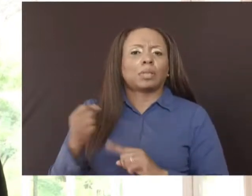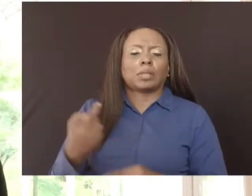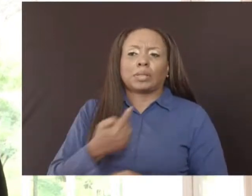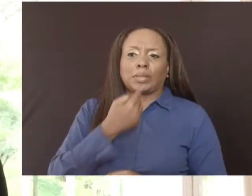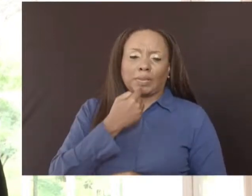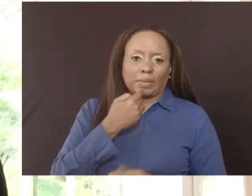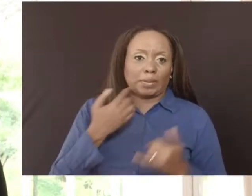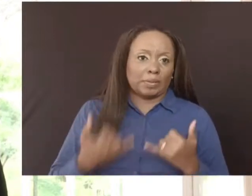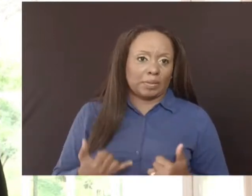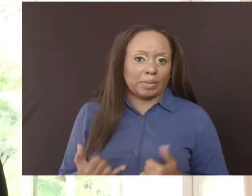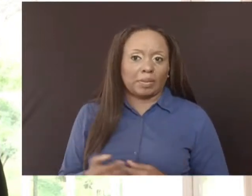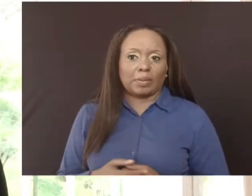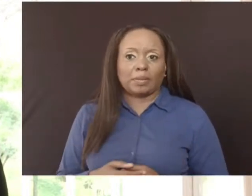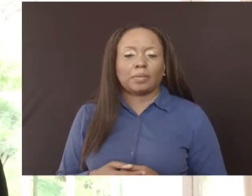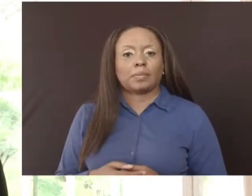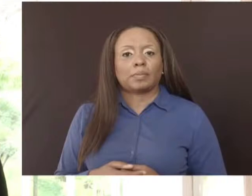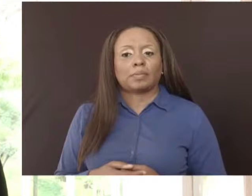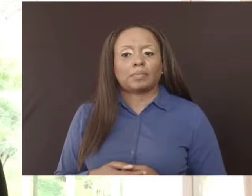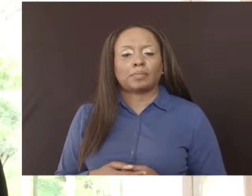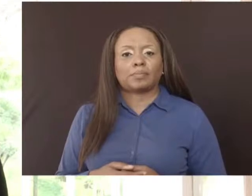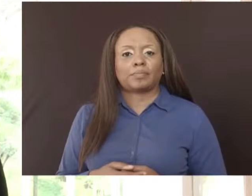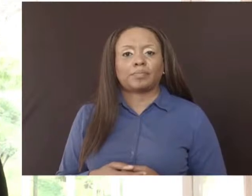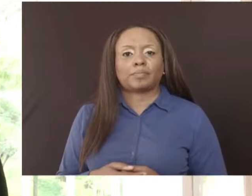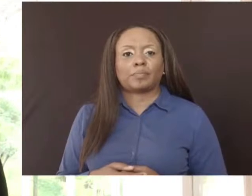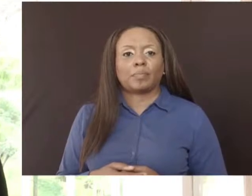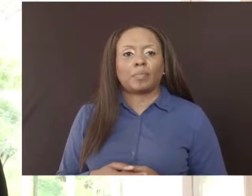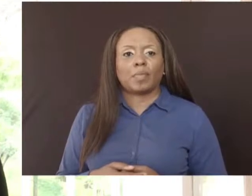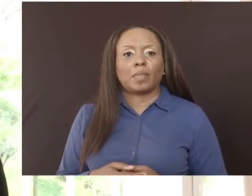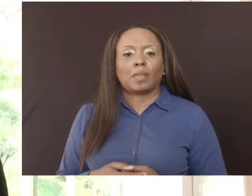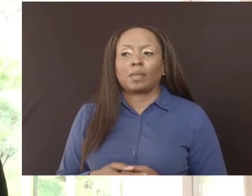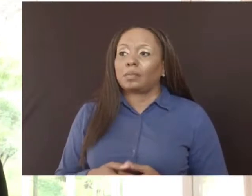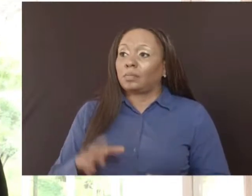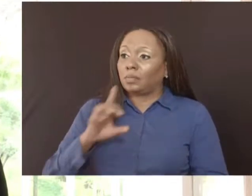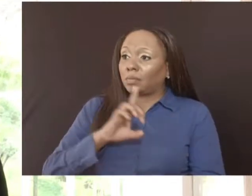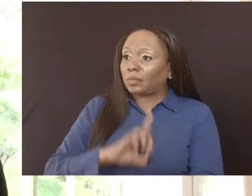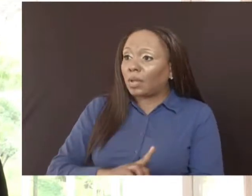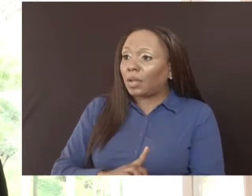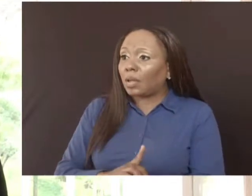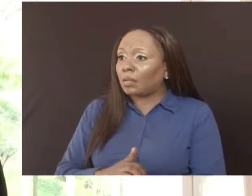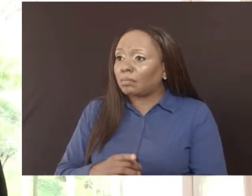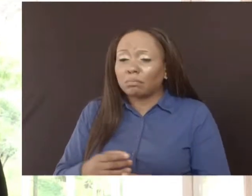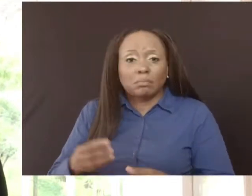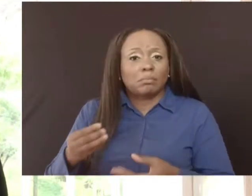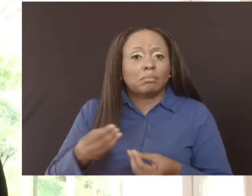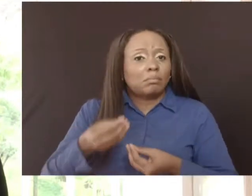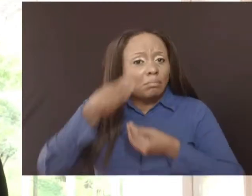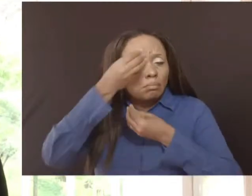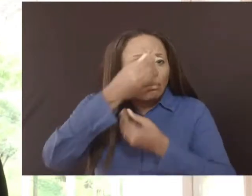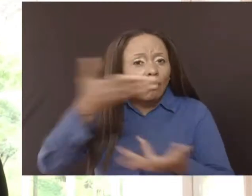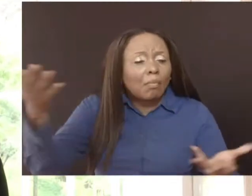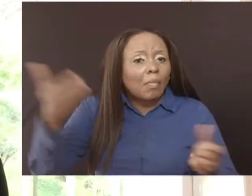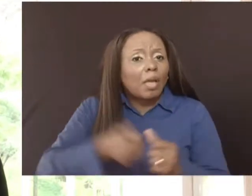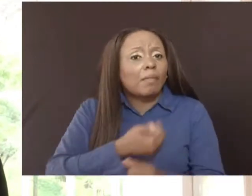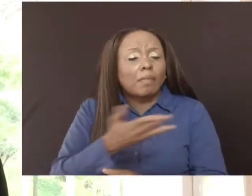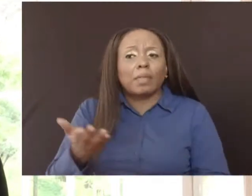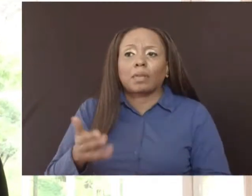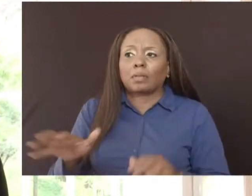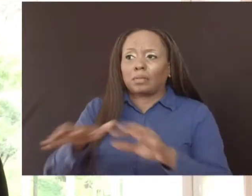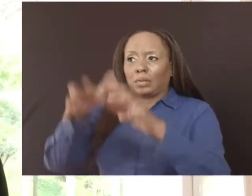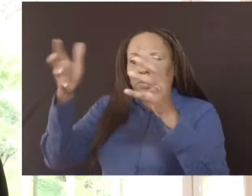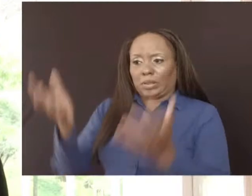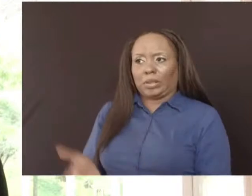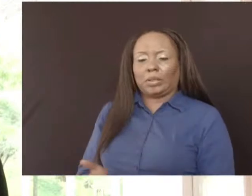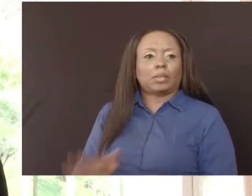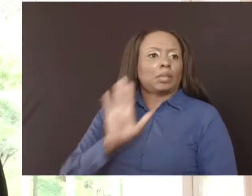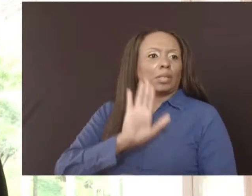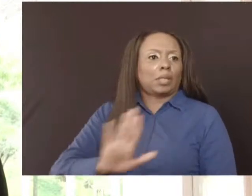that confronts us today. The doctors have given you the picture. It is now up to each